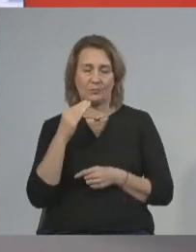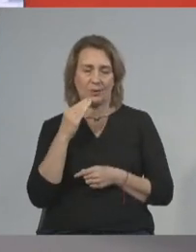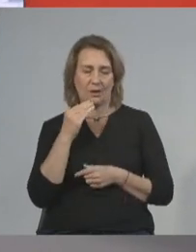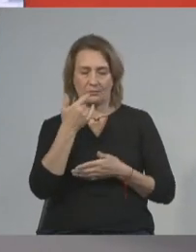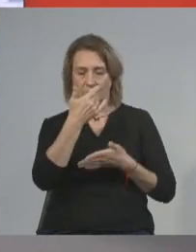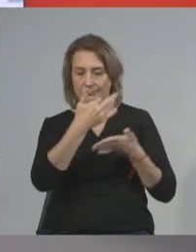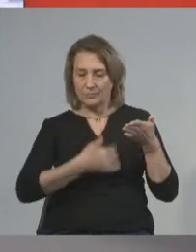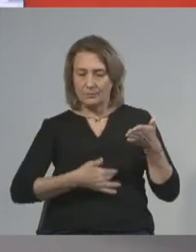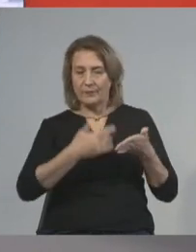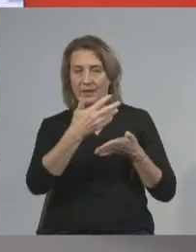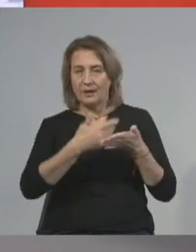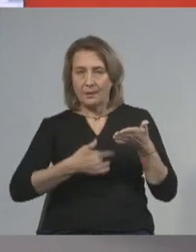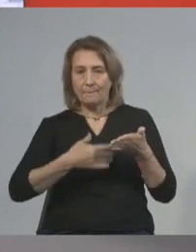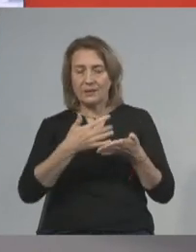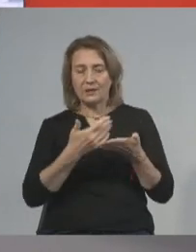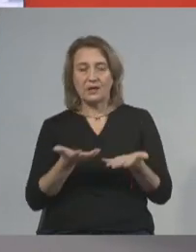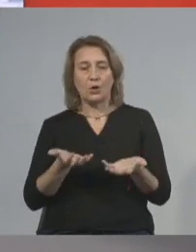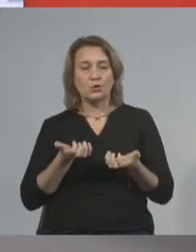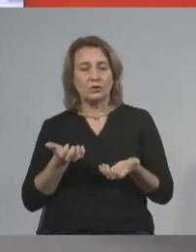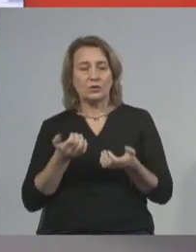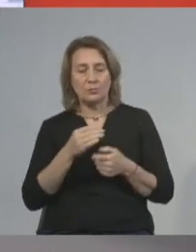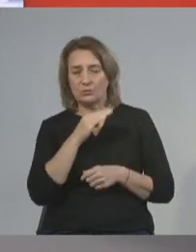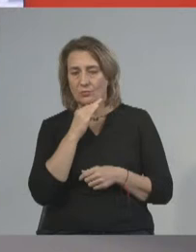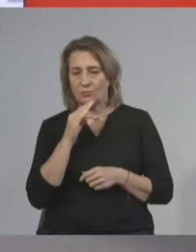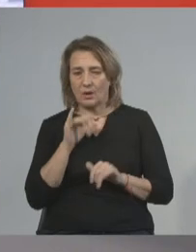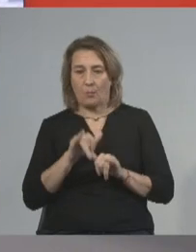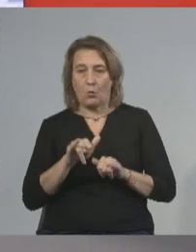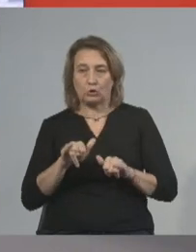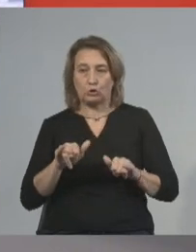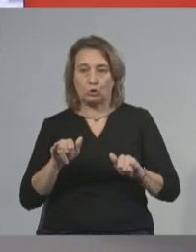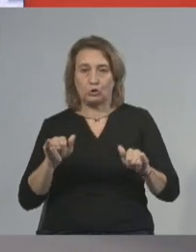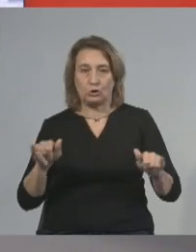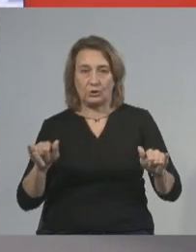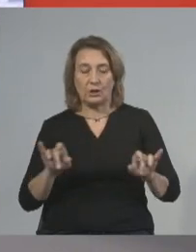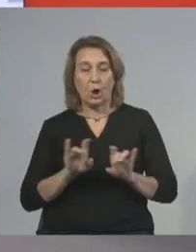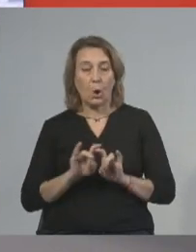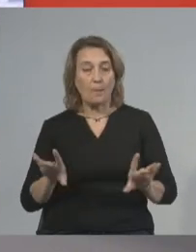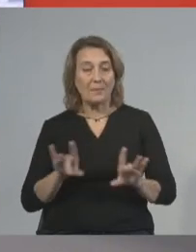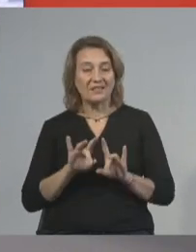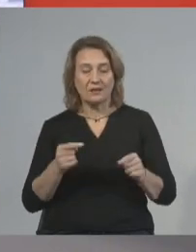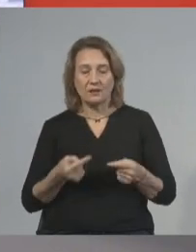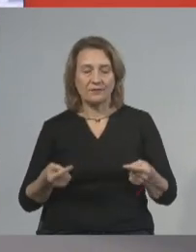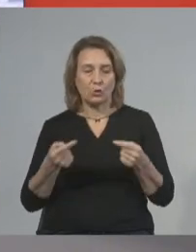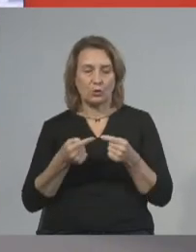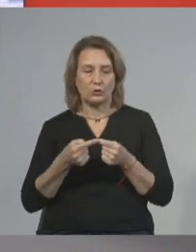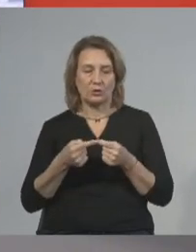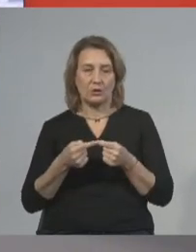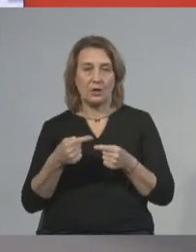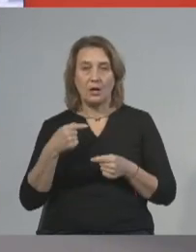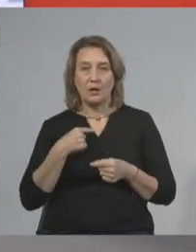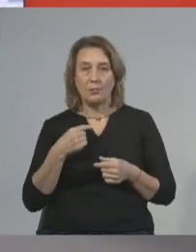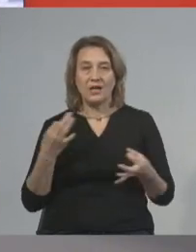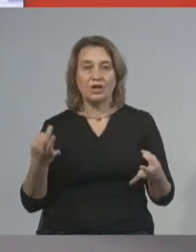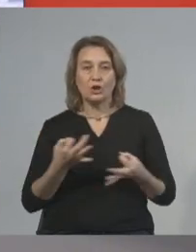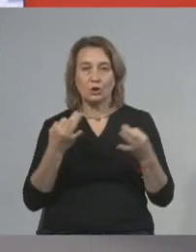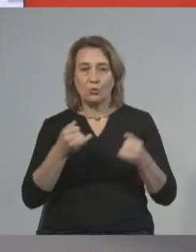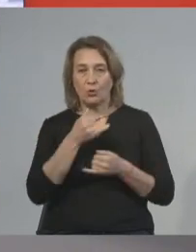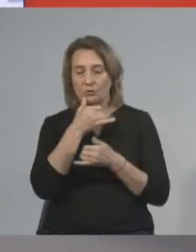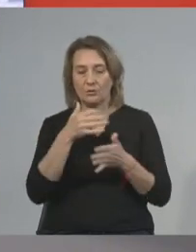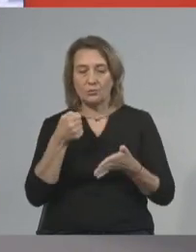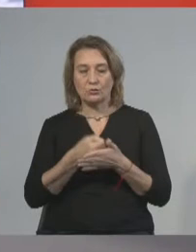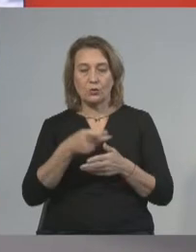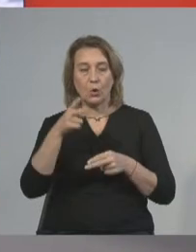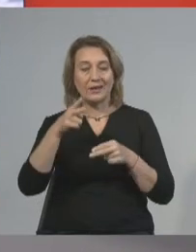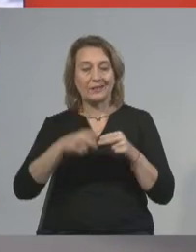get a lot of views shares likes and so on and so forth but we must understand that we